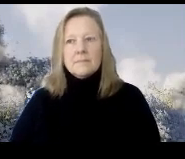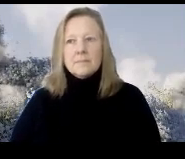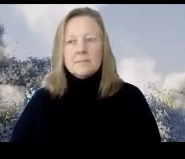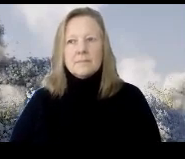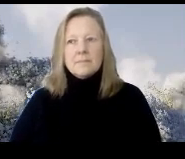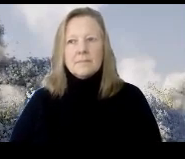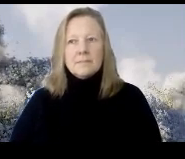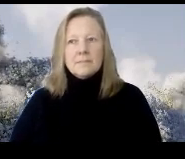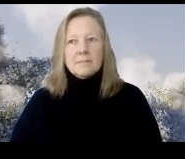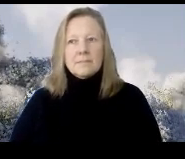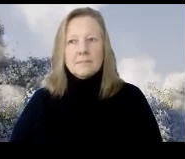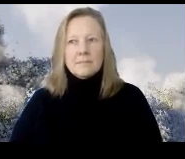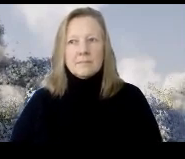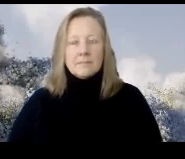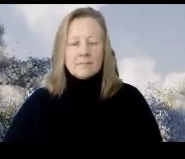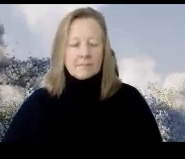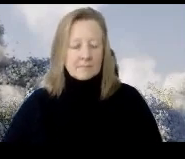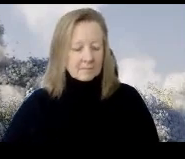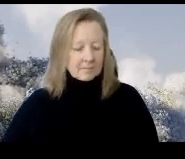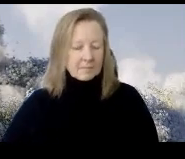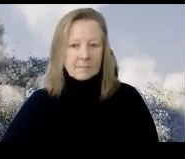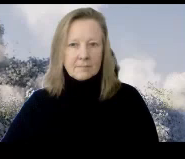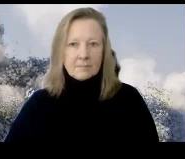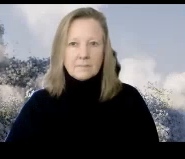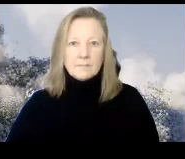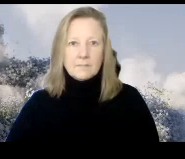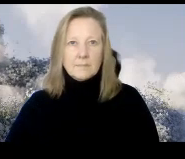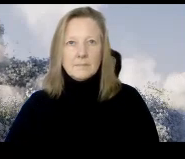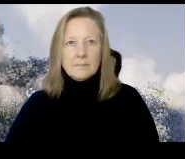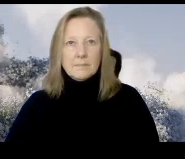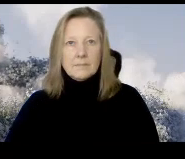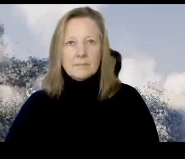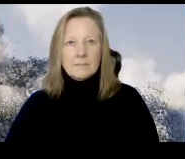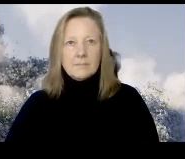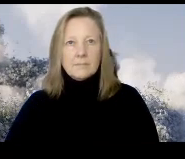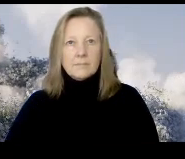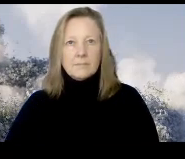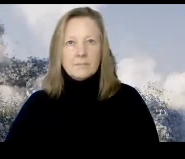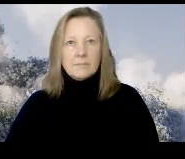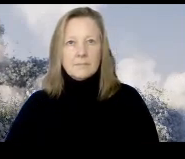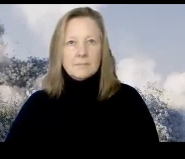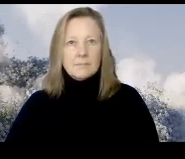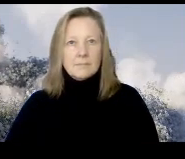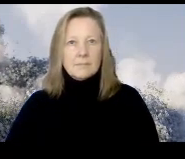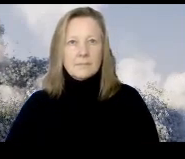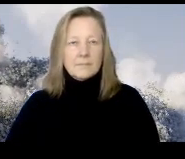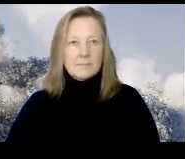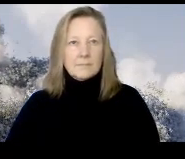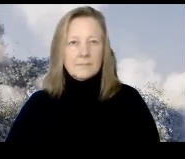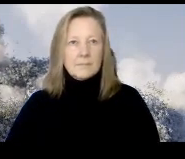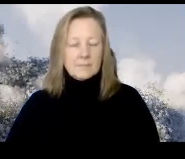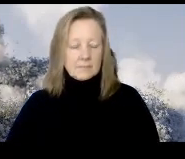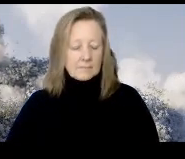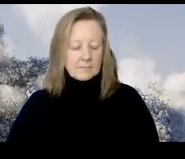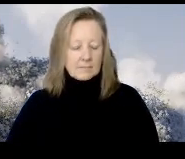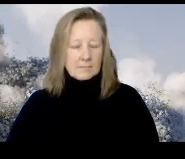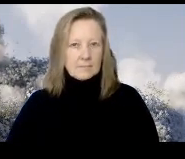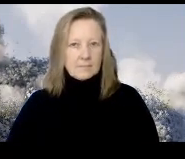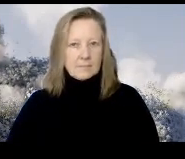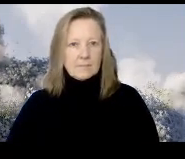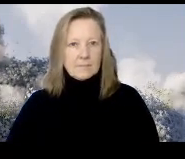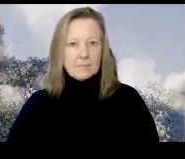criteria. So you must be currently residing in Canada with permanent resident status, an